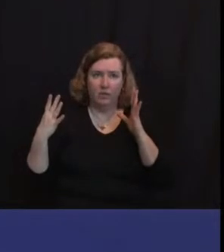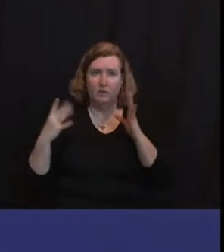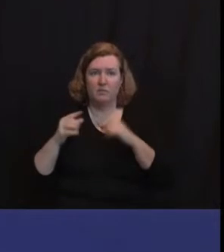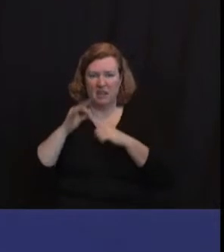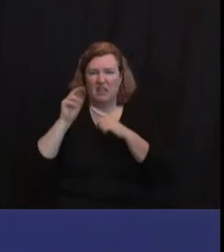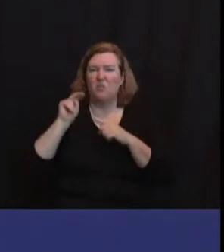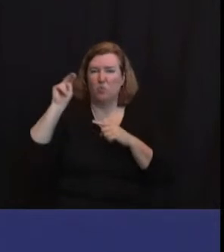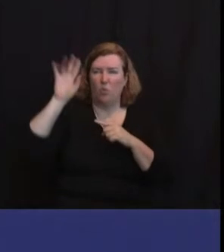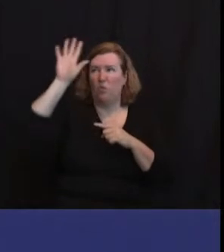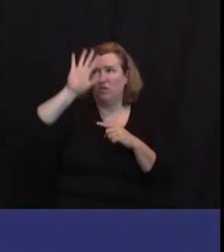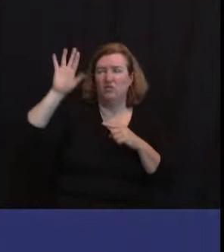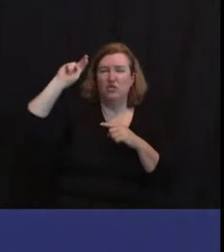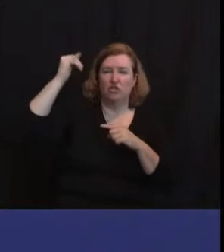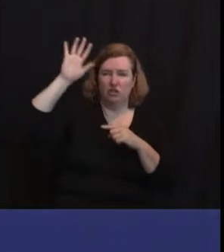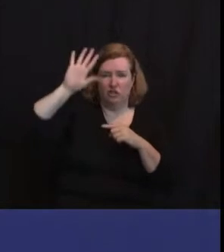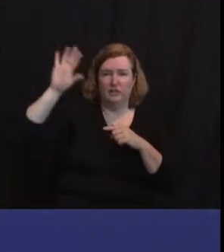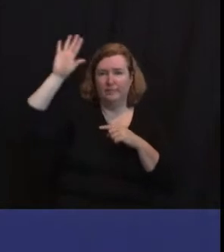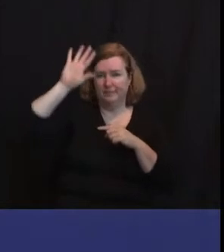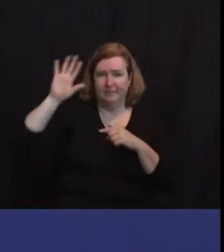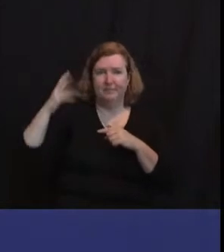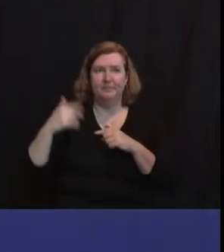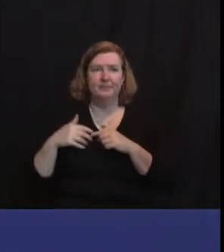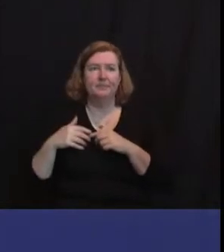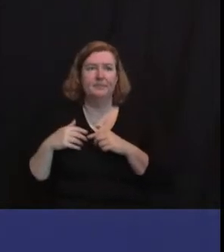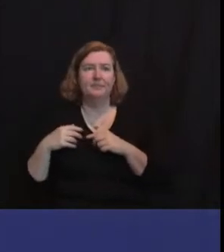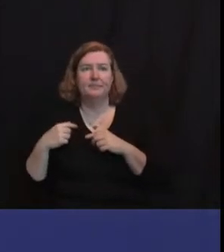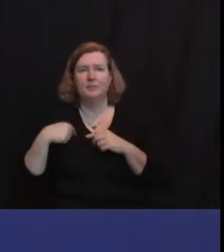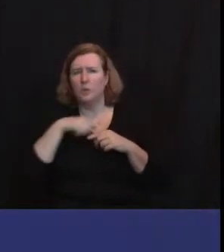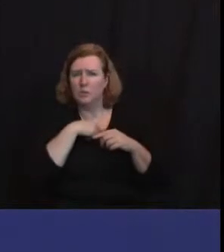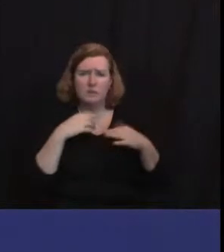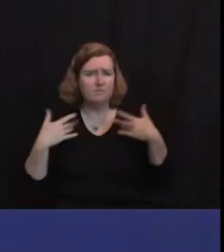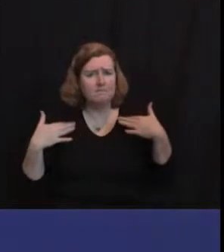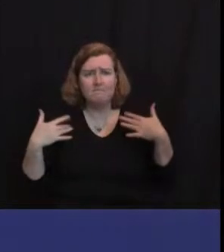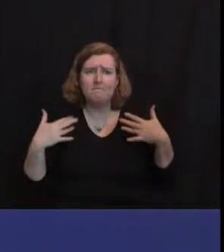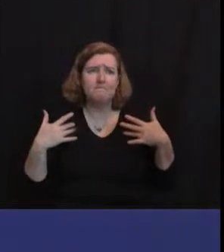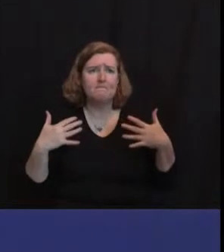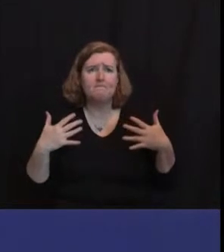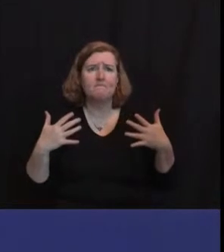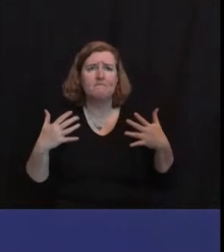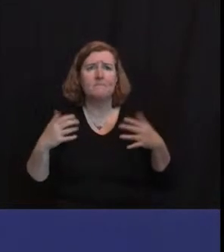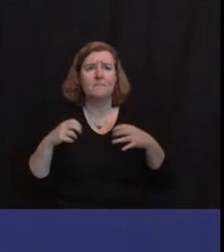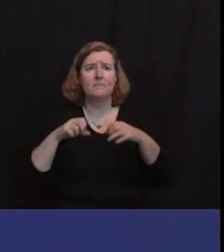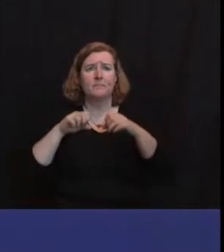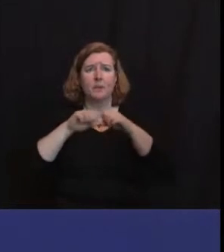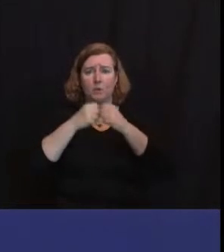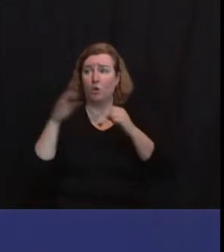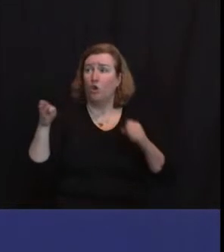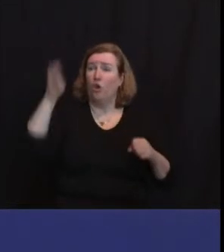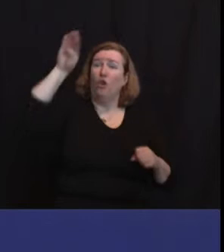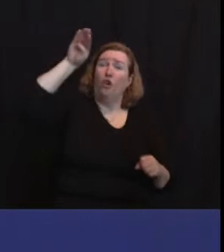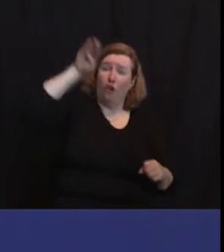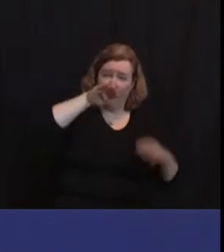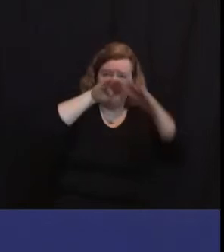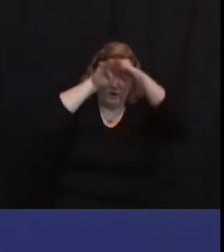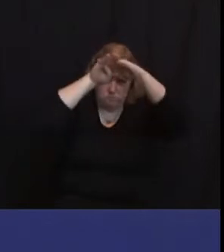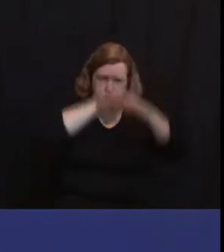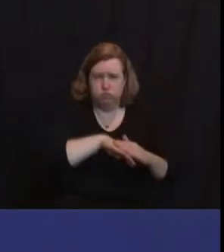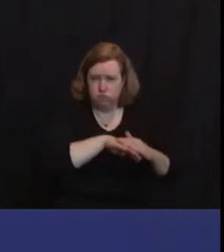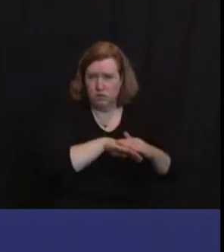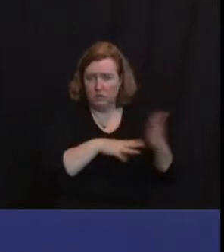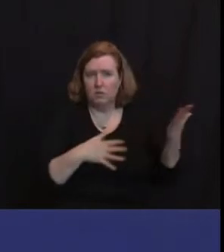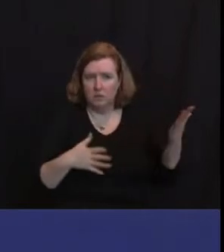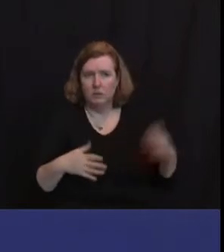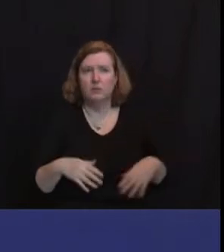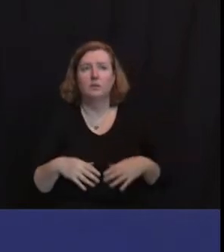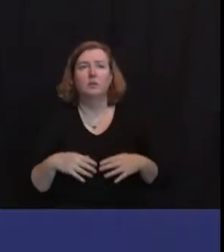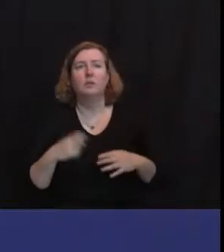got out ahead of it, we crashed it, we broke the curve. I think you're seeing a similar reality with the variants. That's what